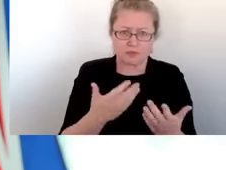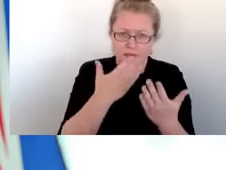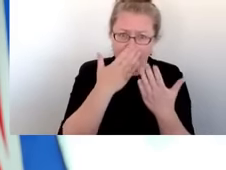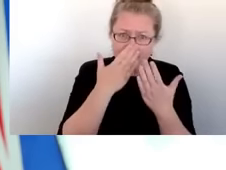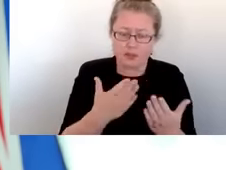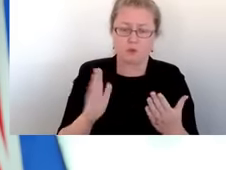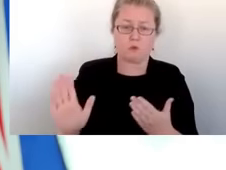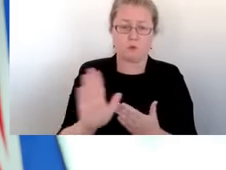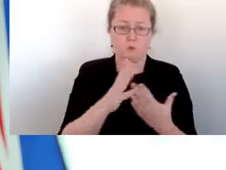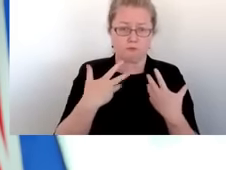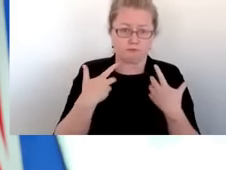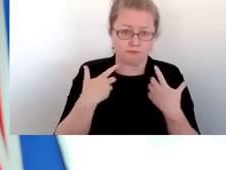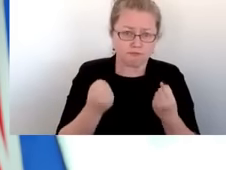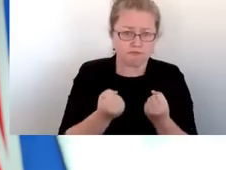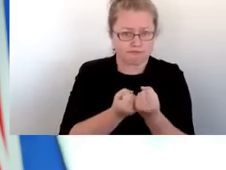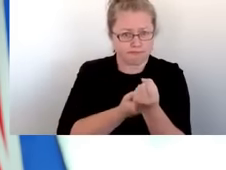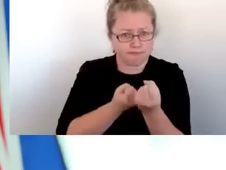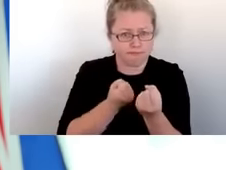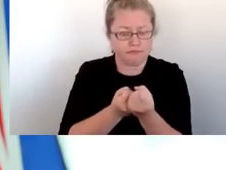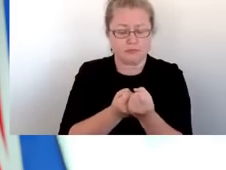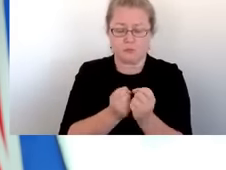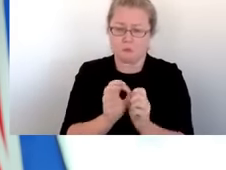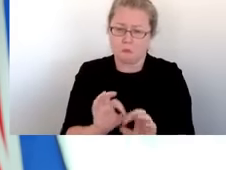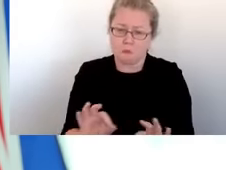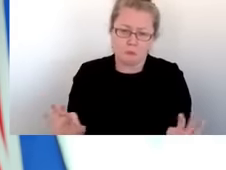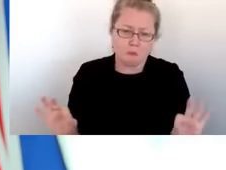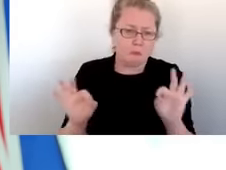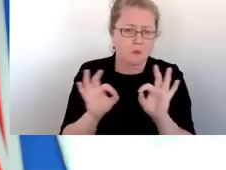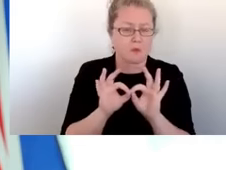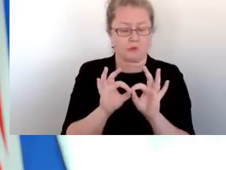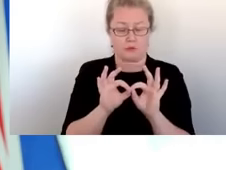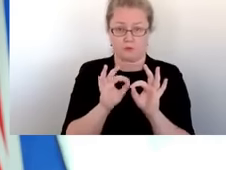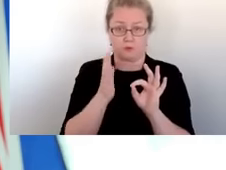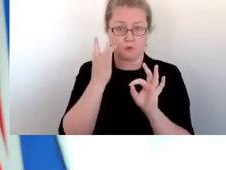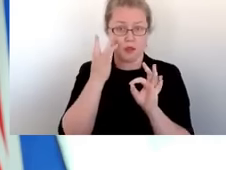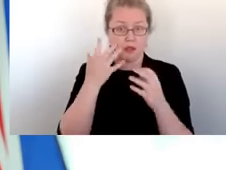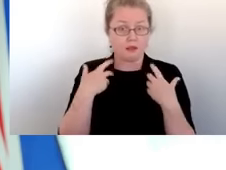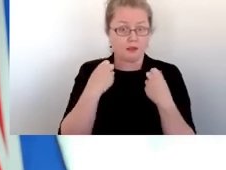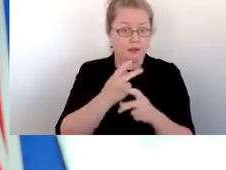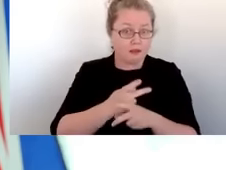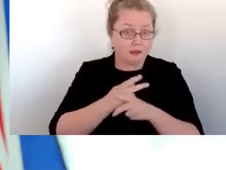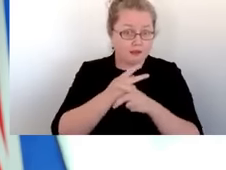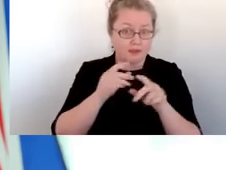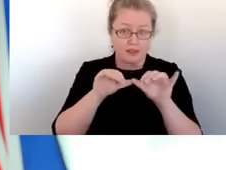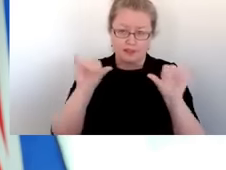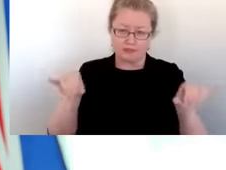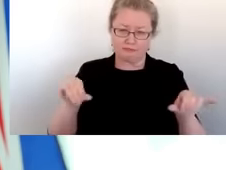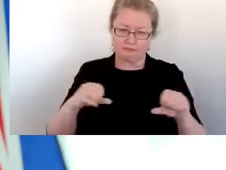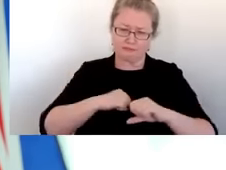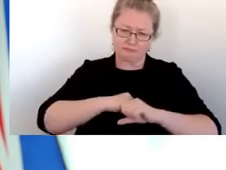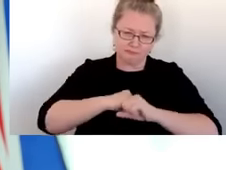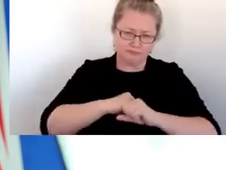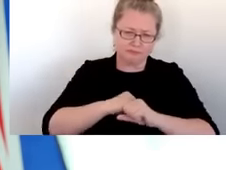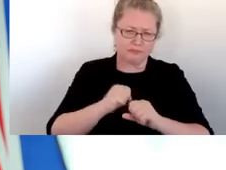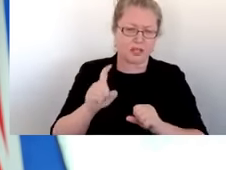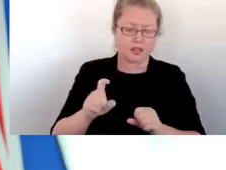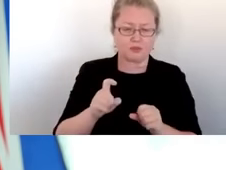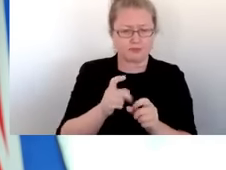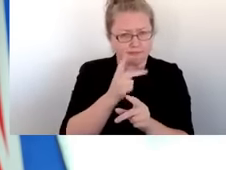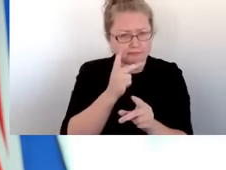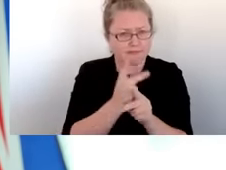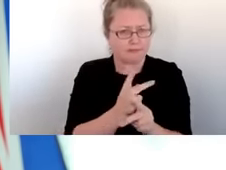these vaccination programs. It occurs at a time when there are very significant demands on the healthcare system. And the fact that this is such a priority for